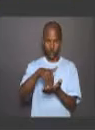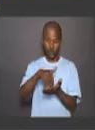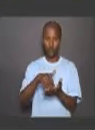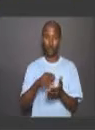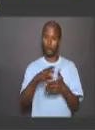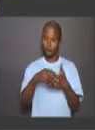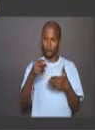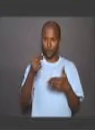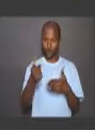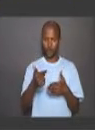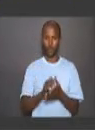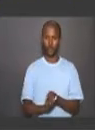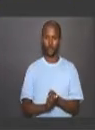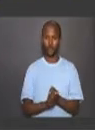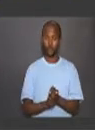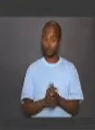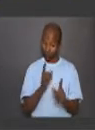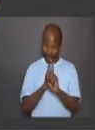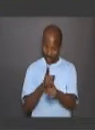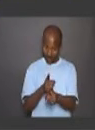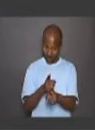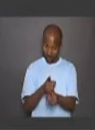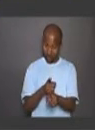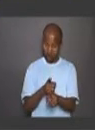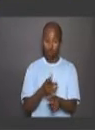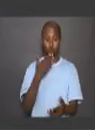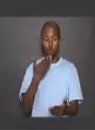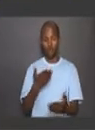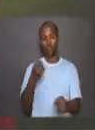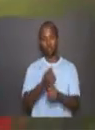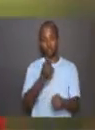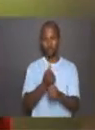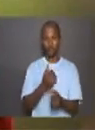504,000 bir. Were these your answers? Well done.